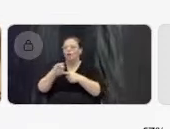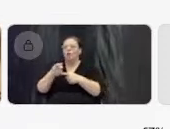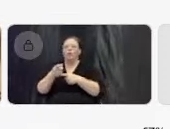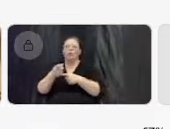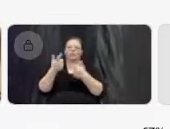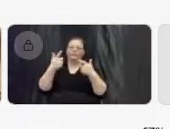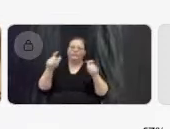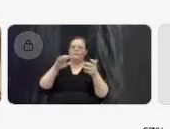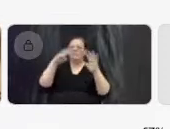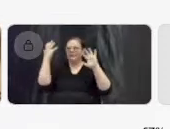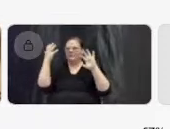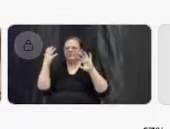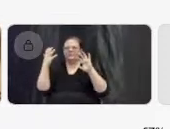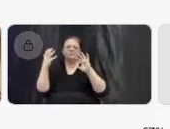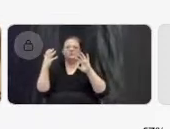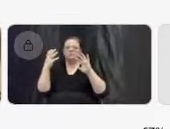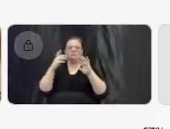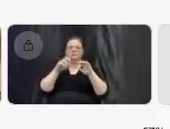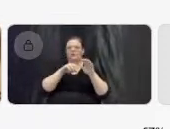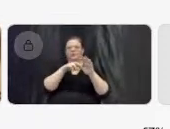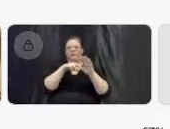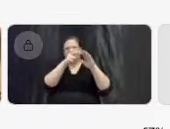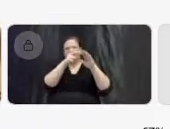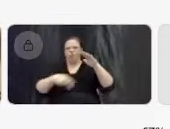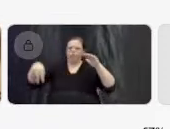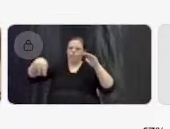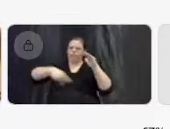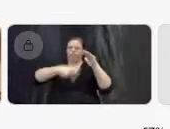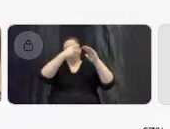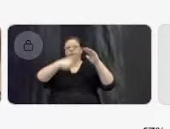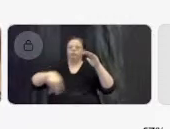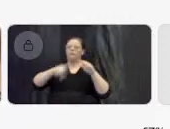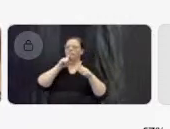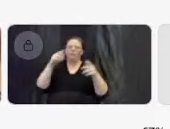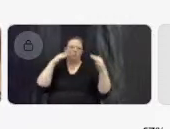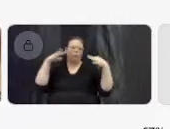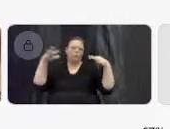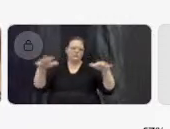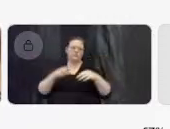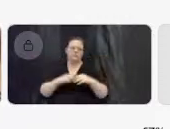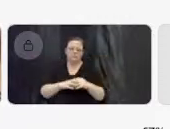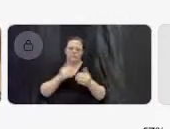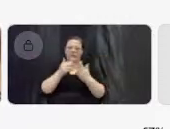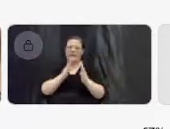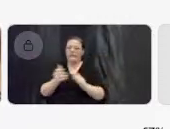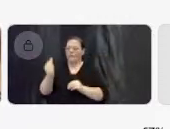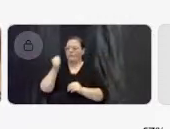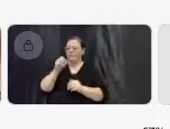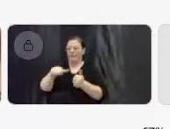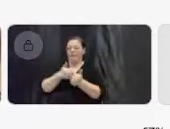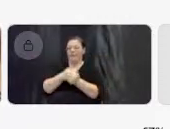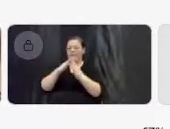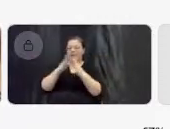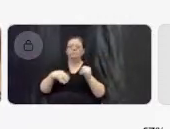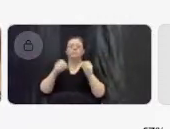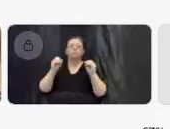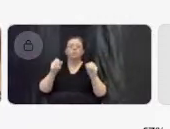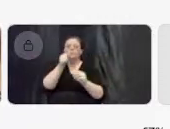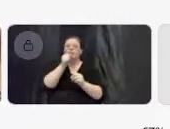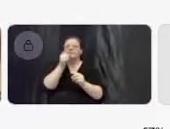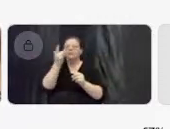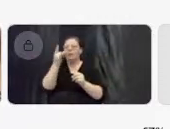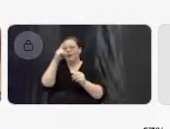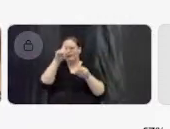big mess up there and roll back and forth, and it was noisy. The neighbors behind the house have no privacy because the